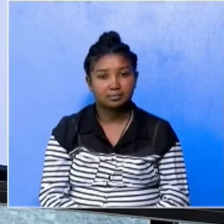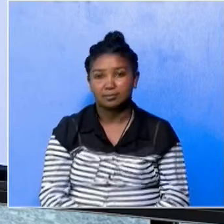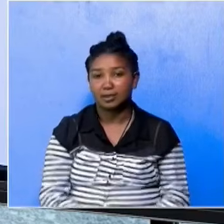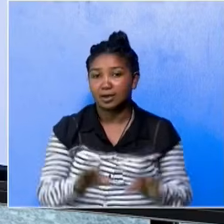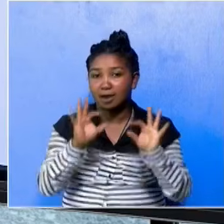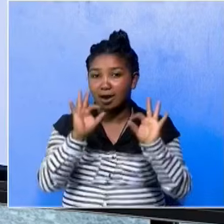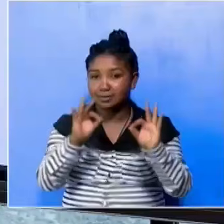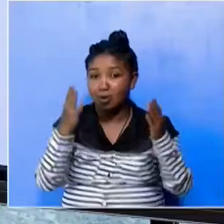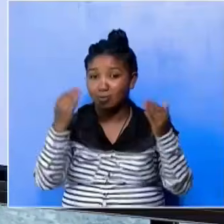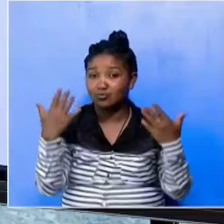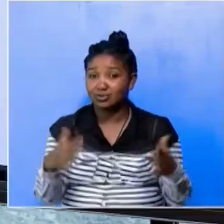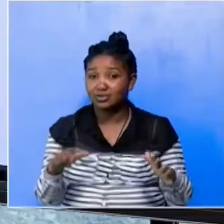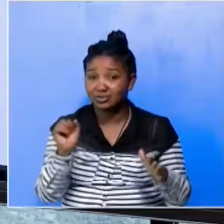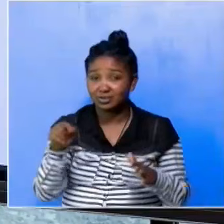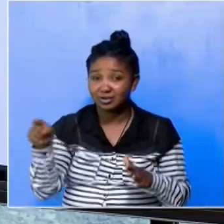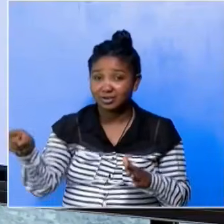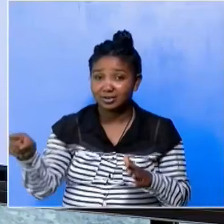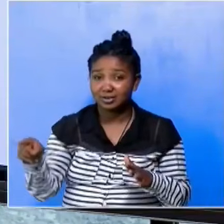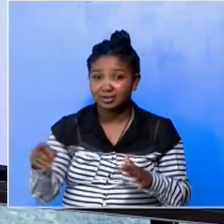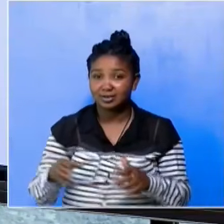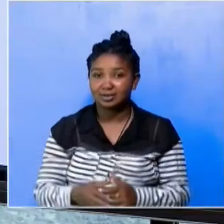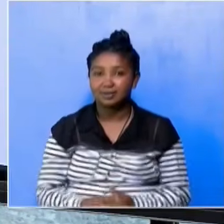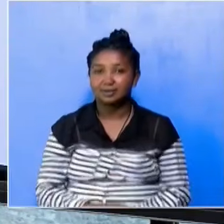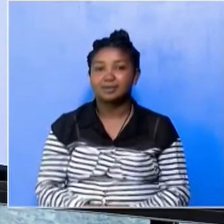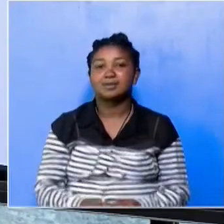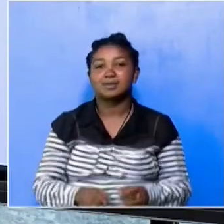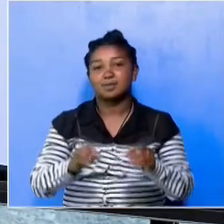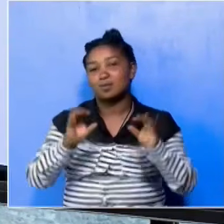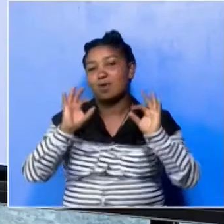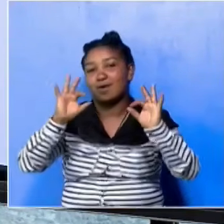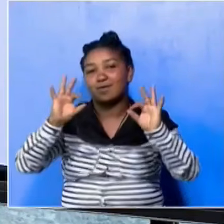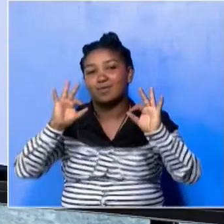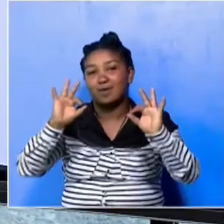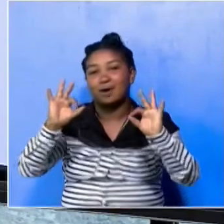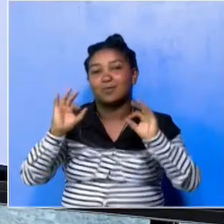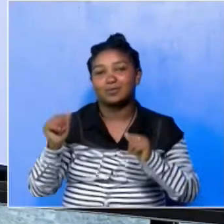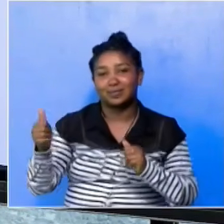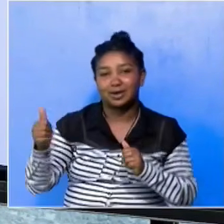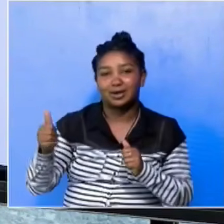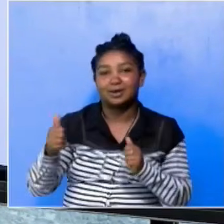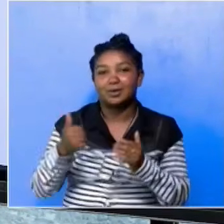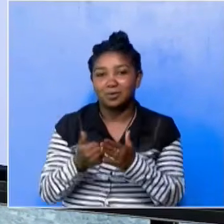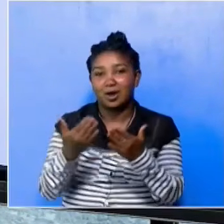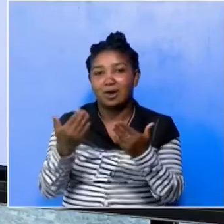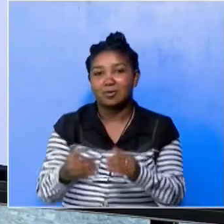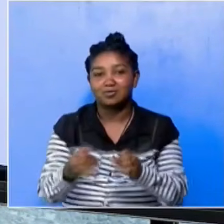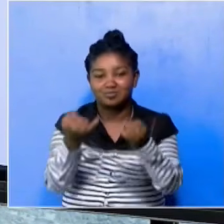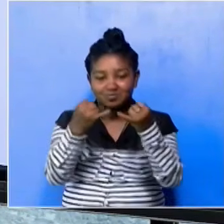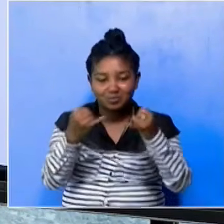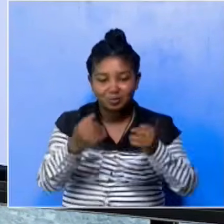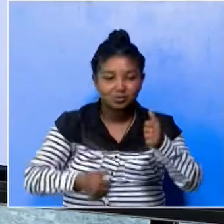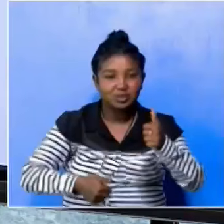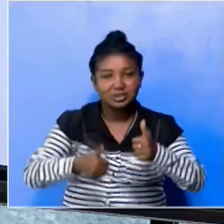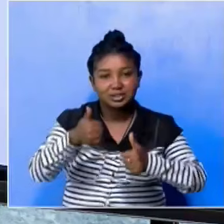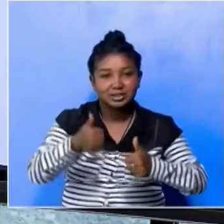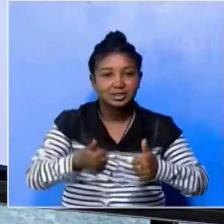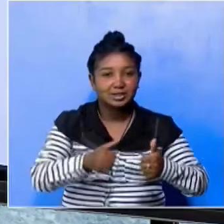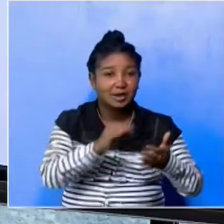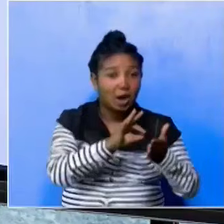Nice. I hope you have finished. Bravo, bravo. Come on here. We're going to categorize them under this point.